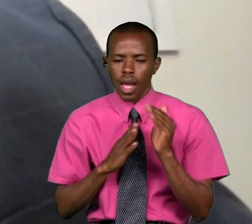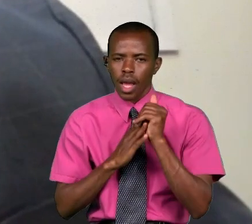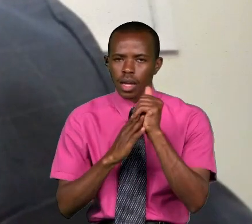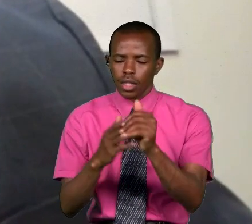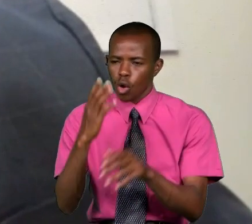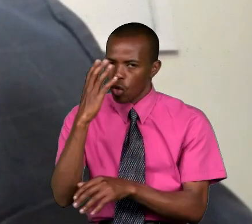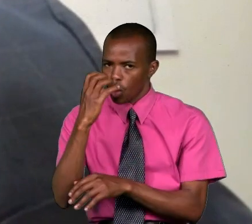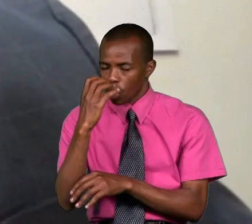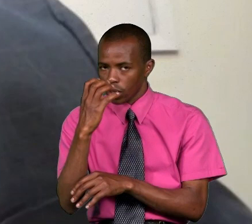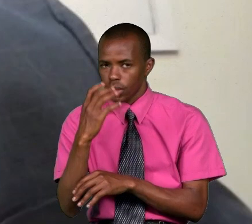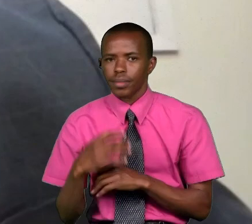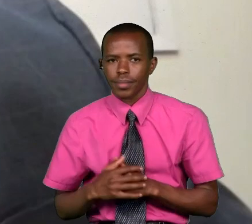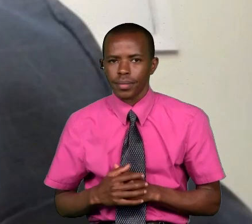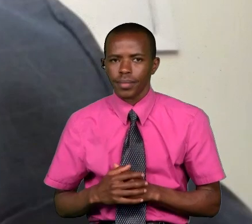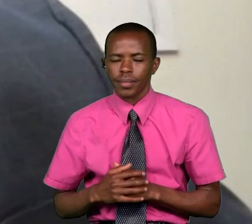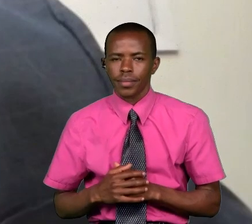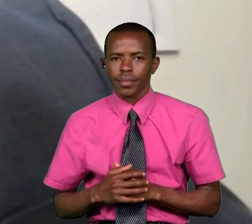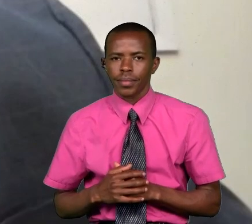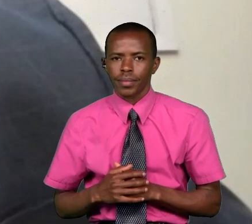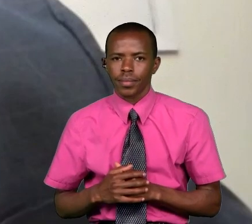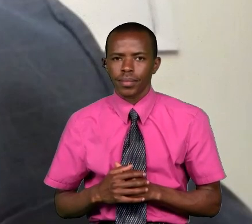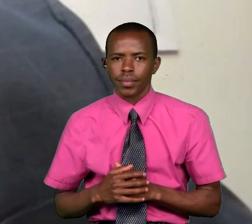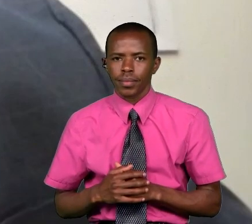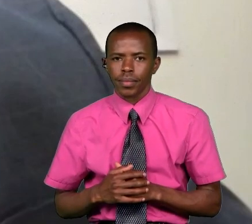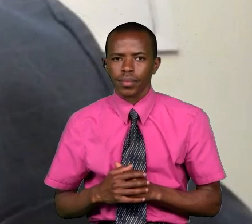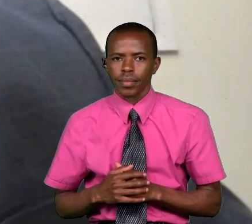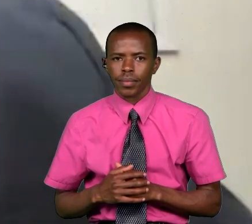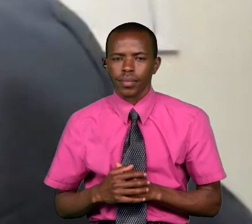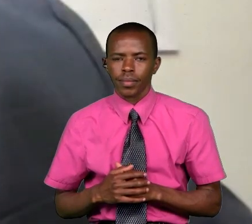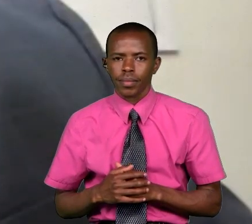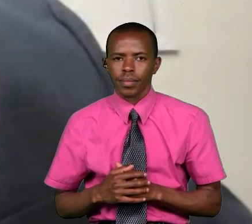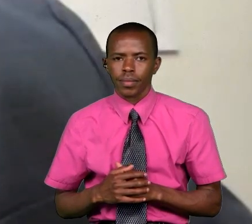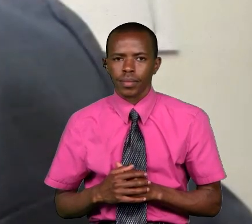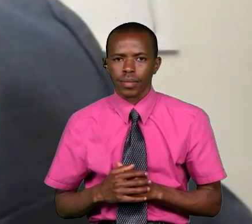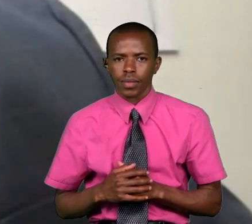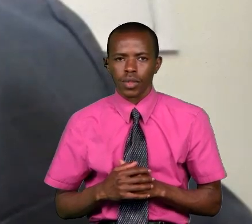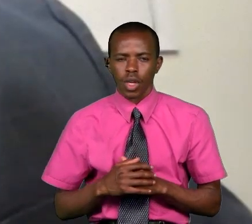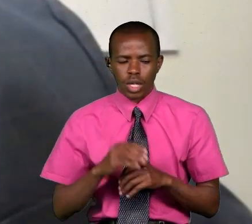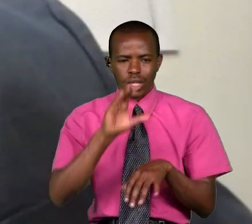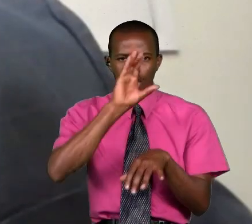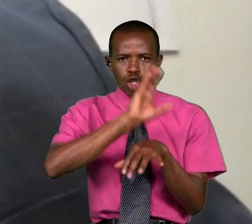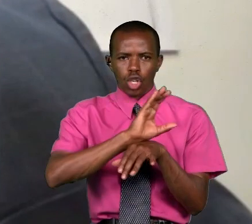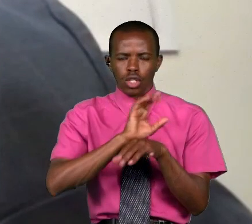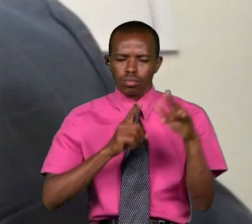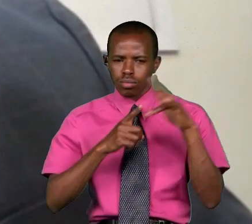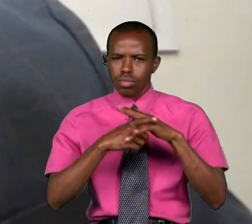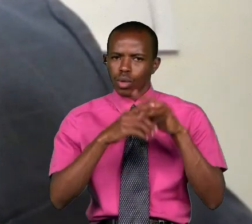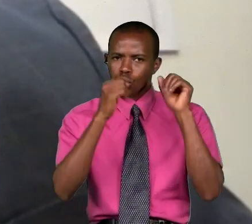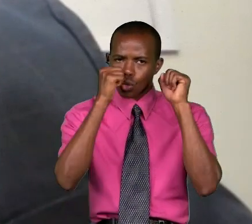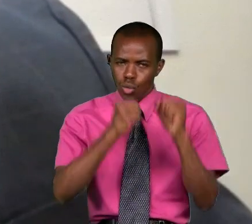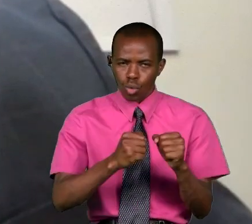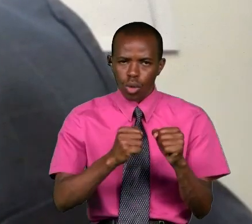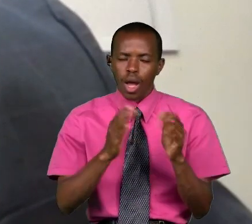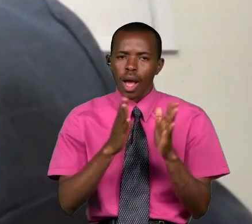the police, going to be. But the church came in very strongly and played an active